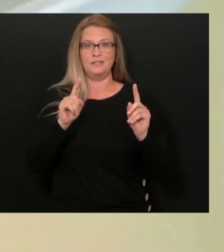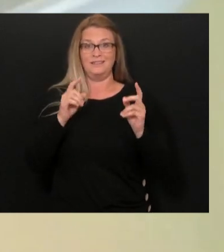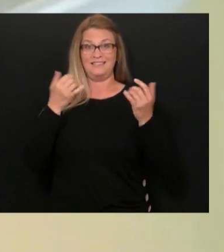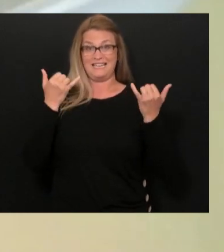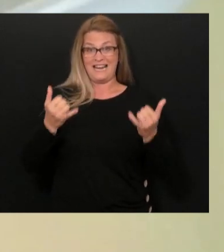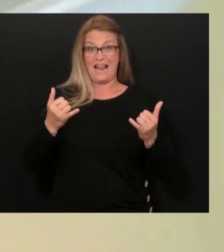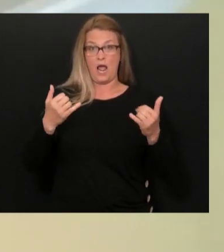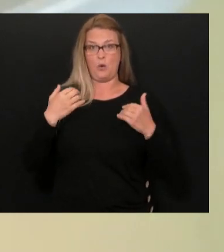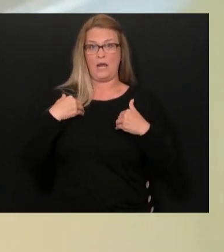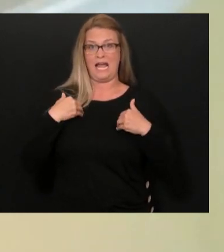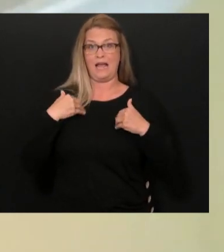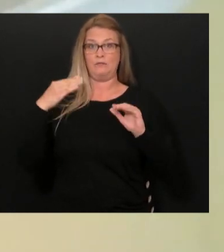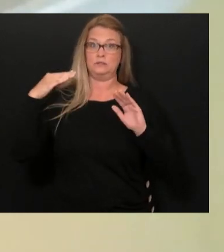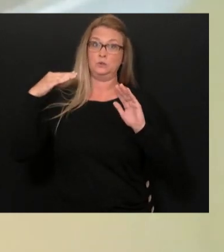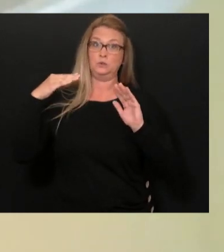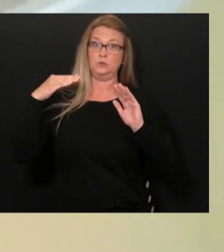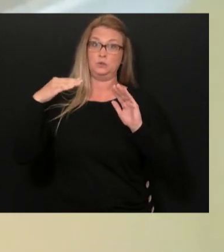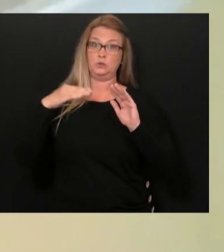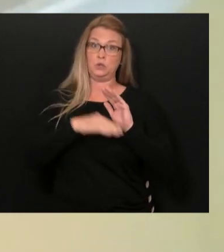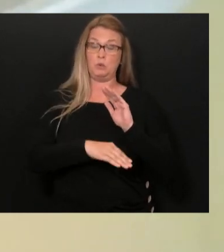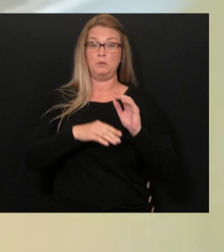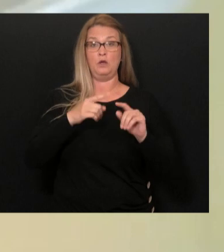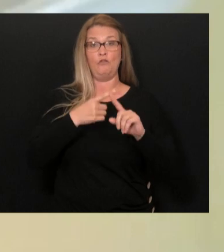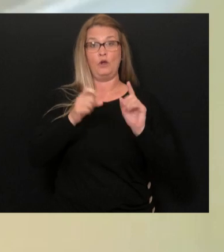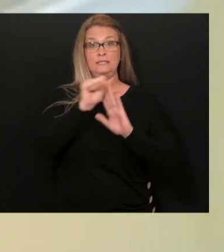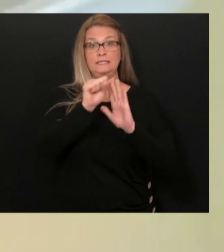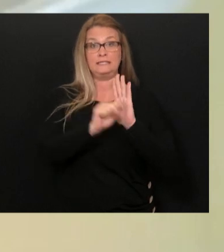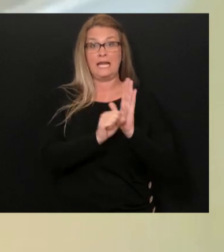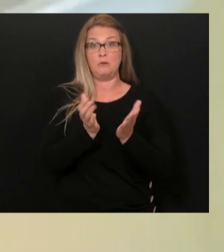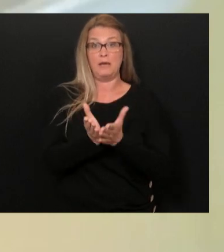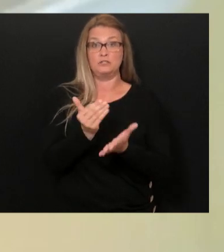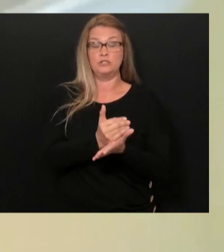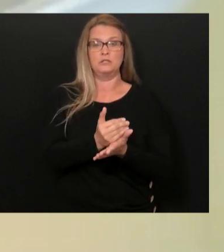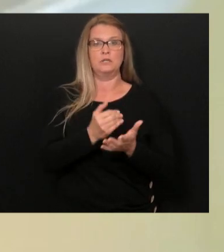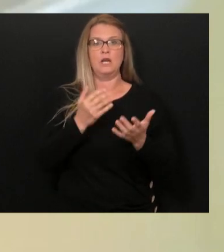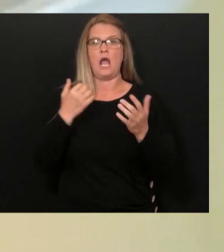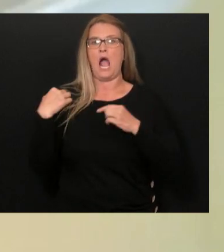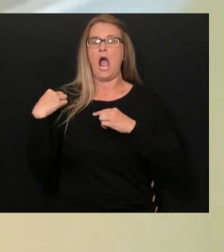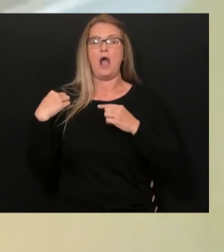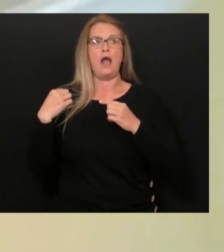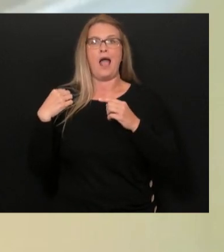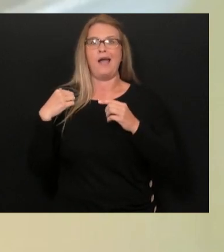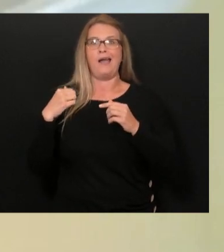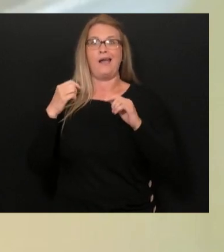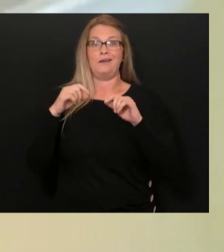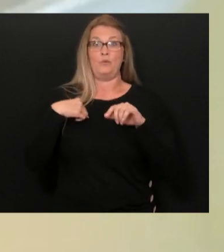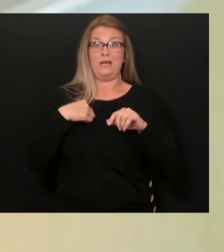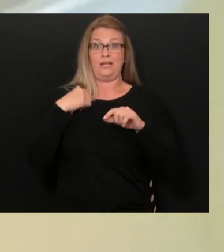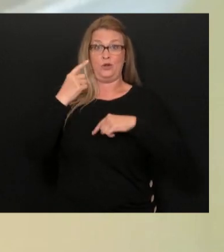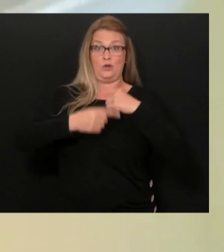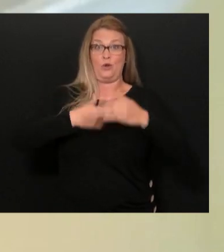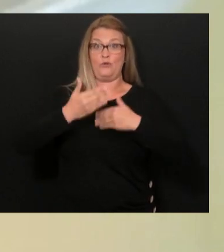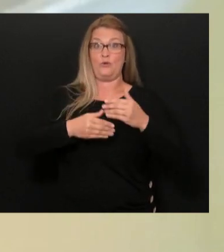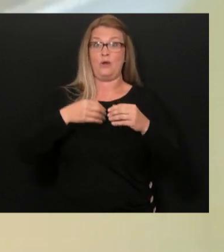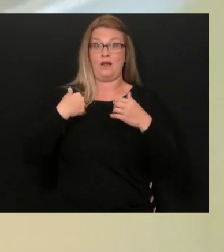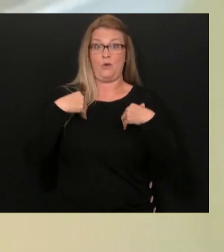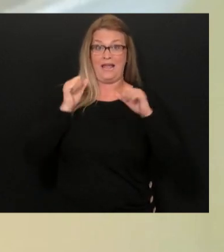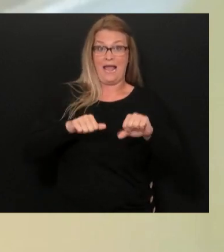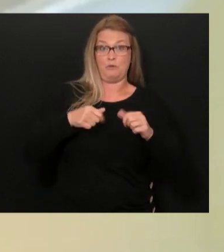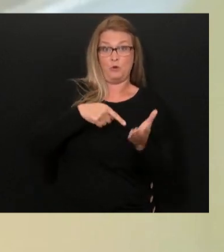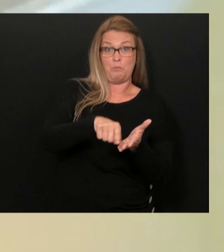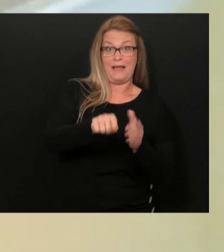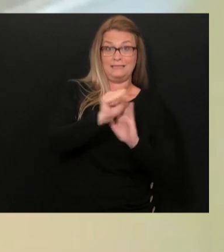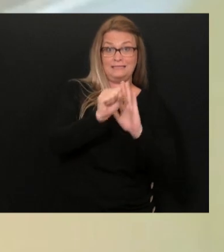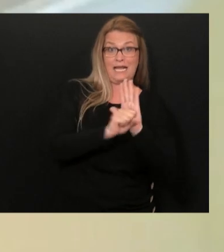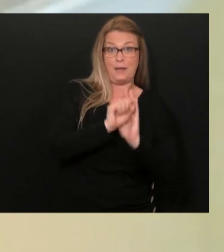of state revenue, how far into the month can West Virginia get in being able to pay the state bills? Is there any concern